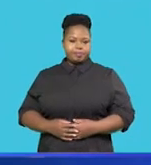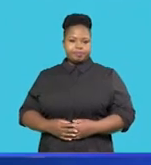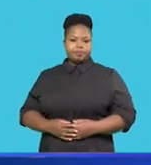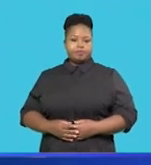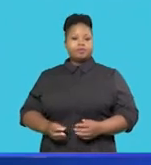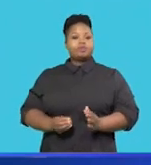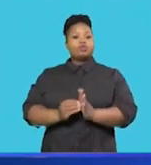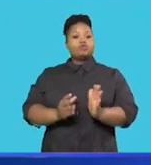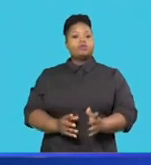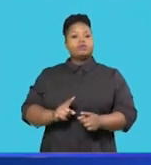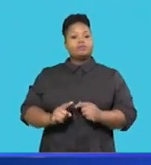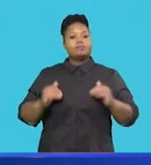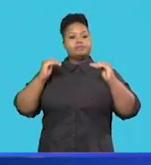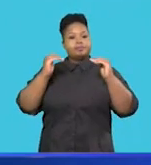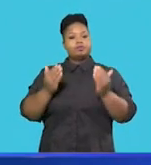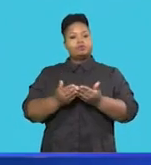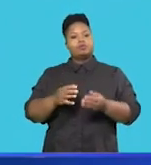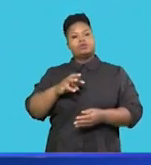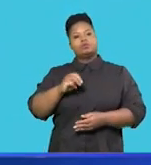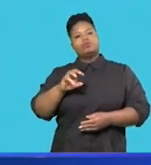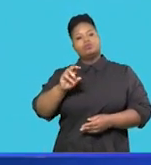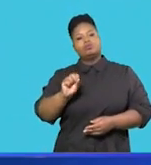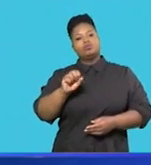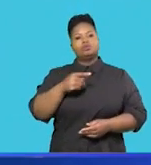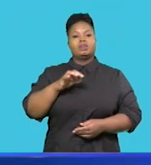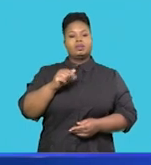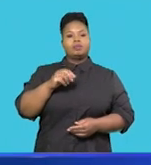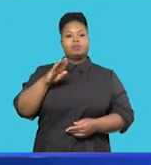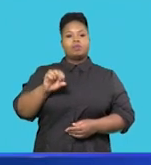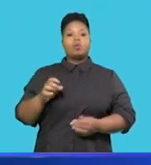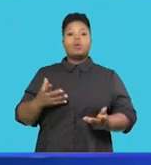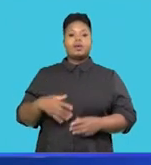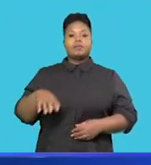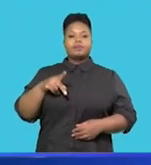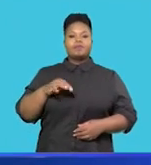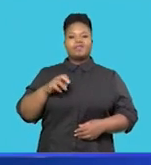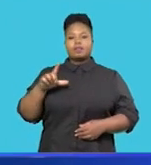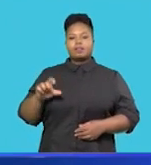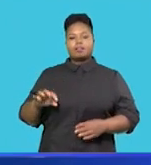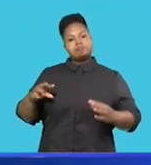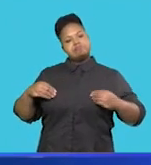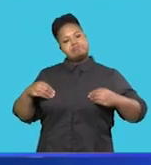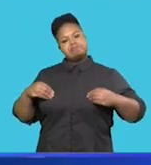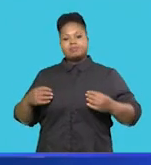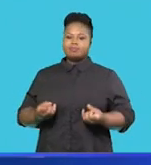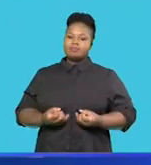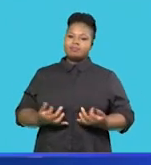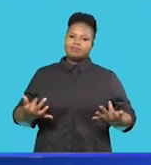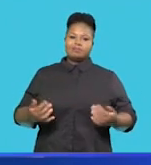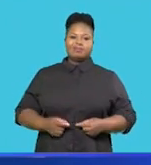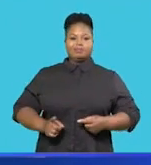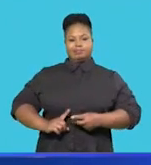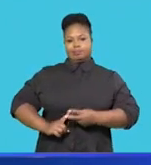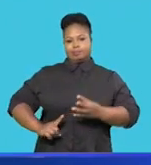Baithuti ba sekolo sa thuto tse phahameng sa Mshugantambo Secondary School se motsaneng wa Pinkville ba amohetse nehelo ya dithuto tsa tshebeletso